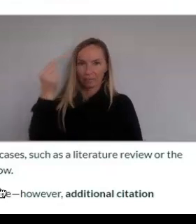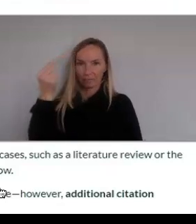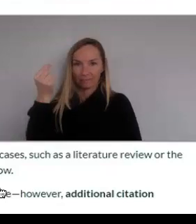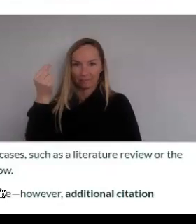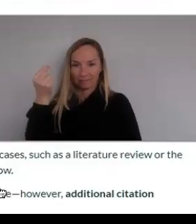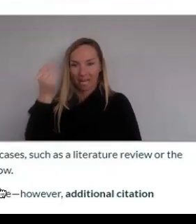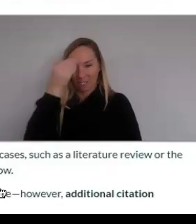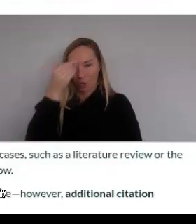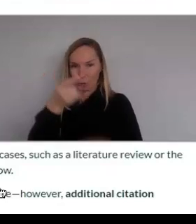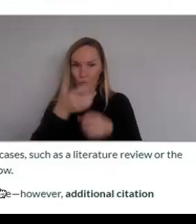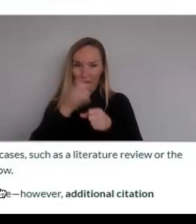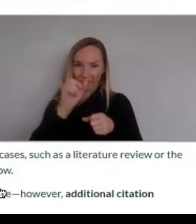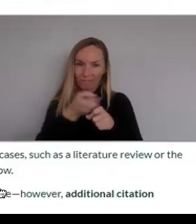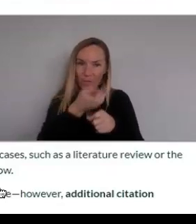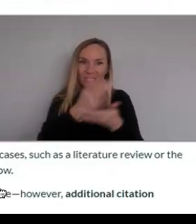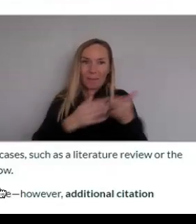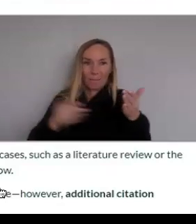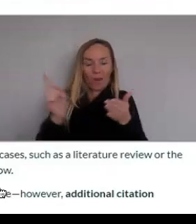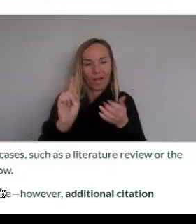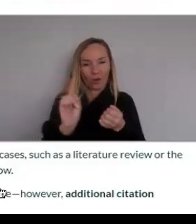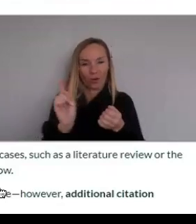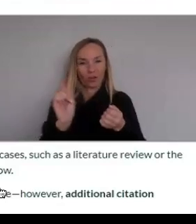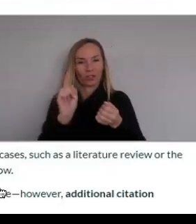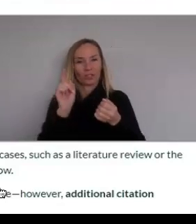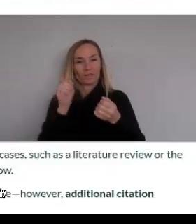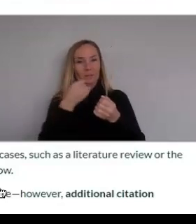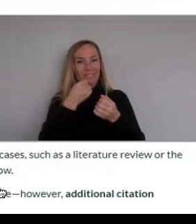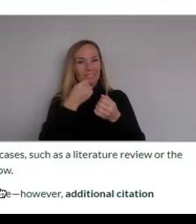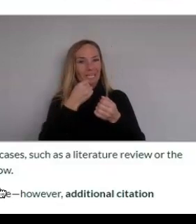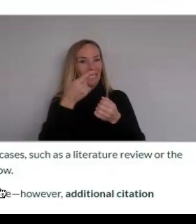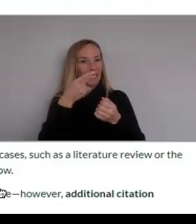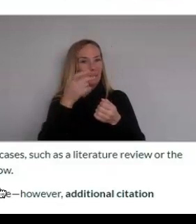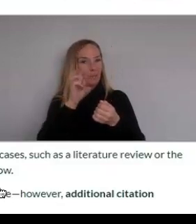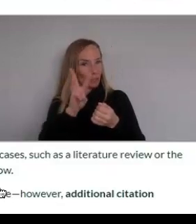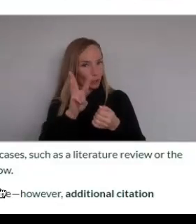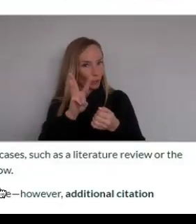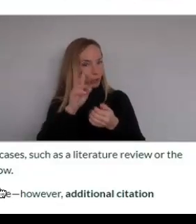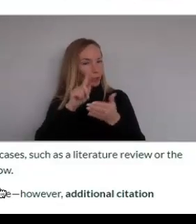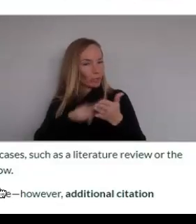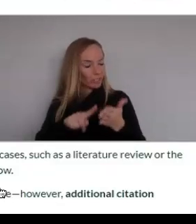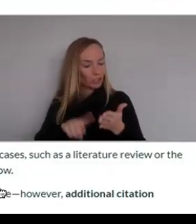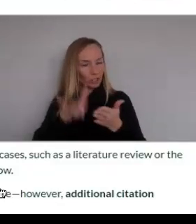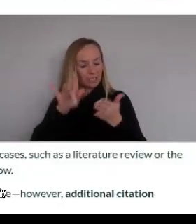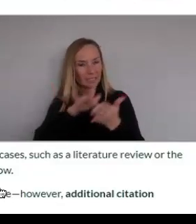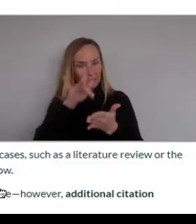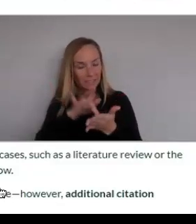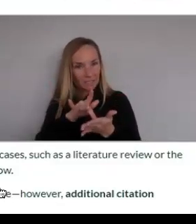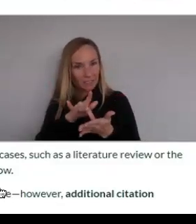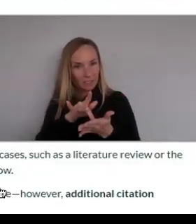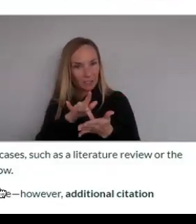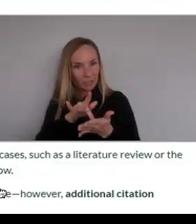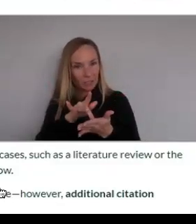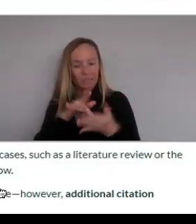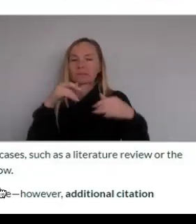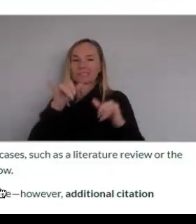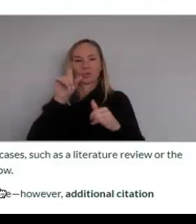I know that you got that from somewhere. And you say that it's a survey from the Pew Research Center. You